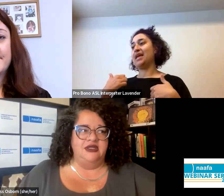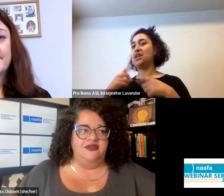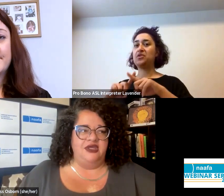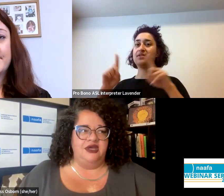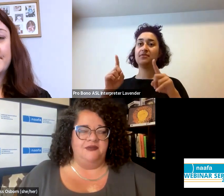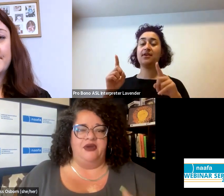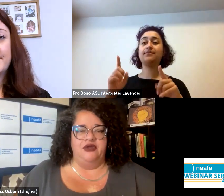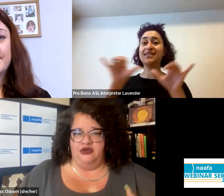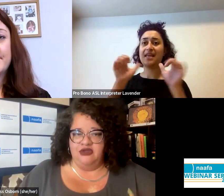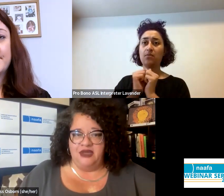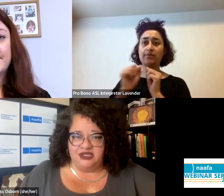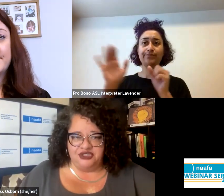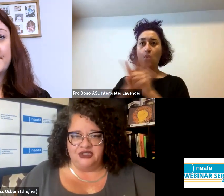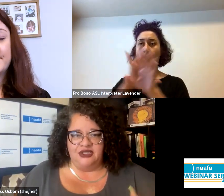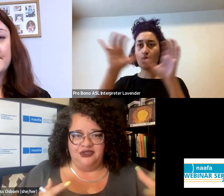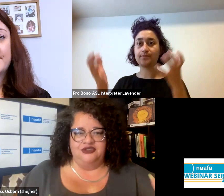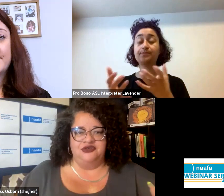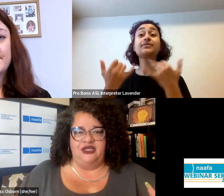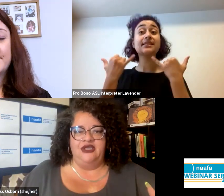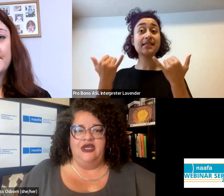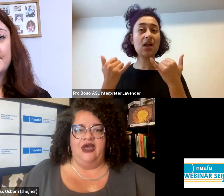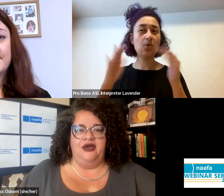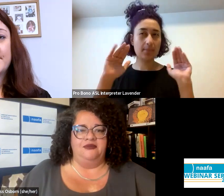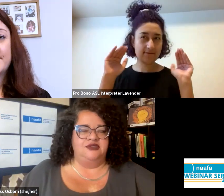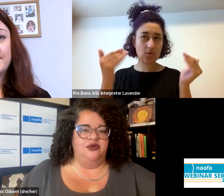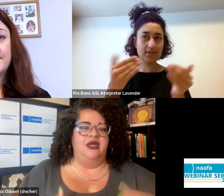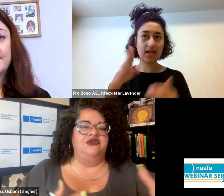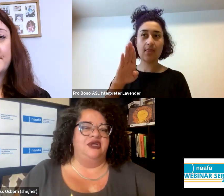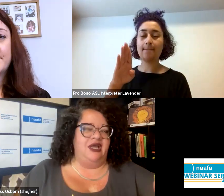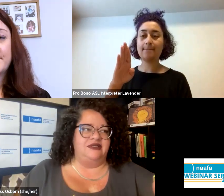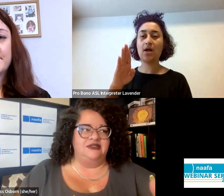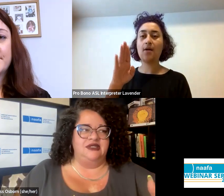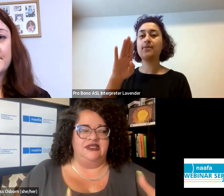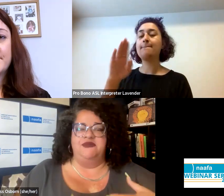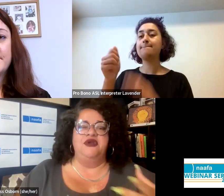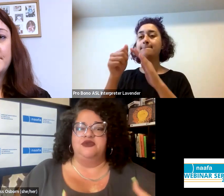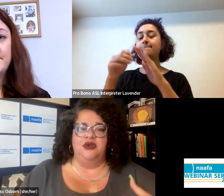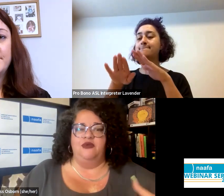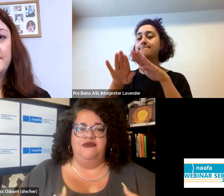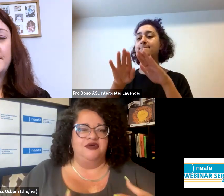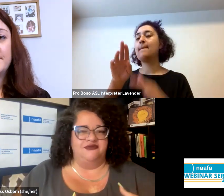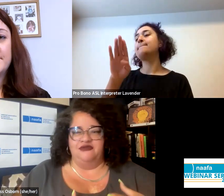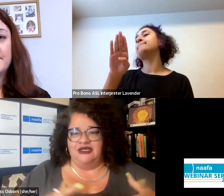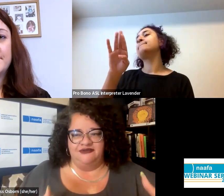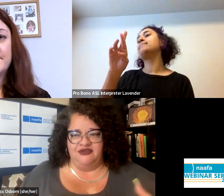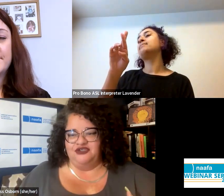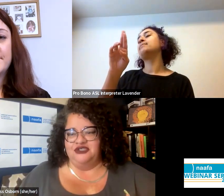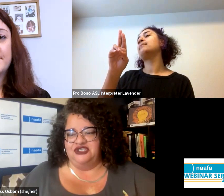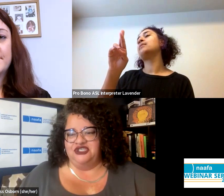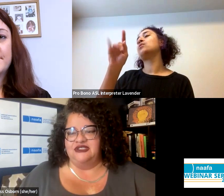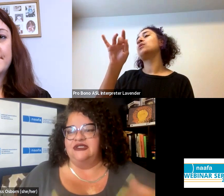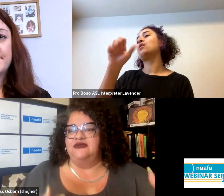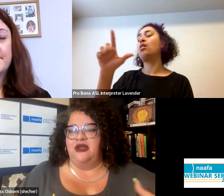on the burial and cremation industry. So Adrienne has experience working with folks of lots of